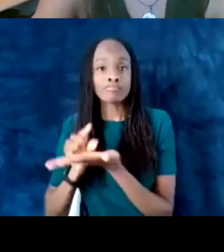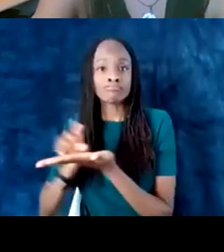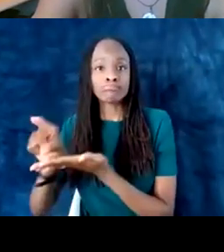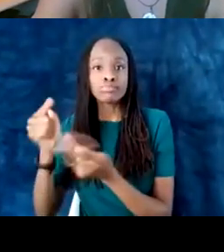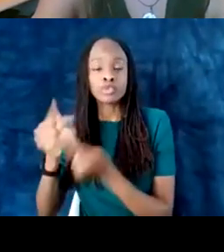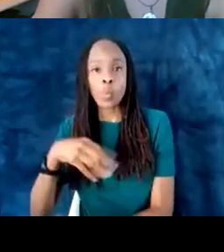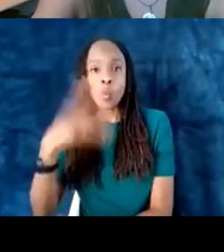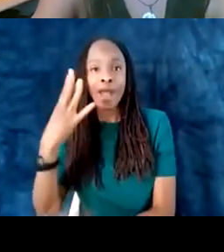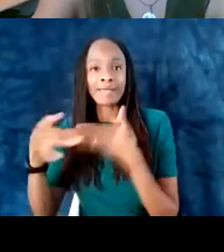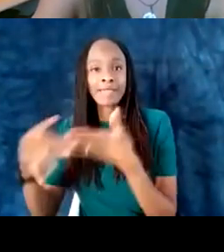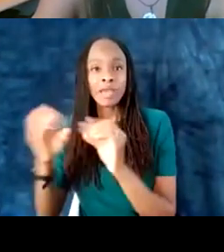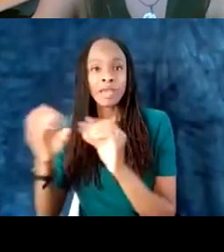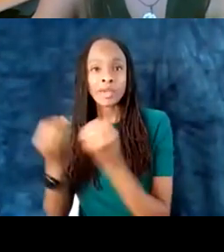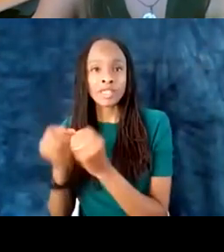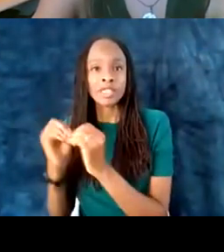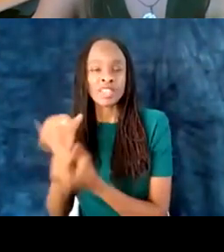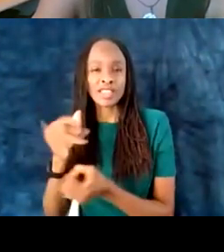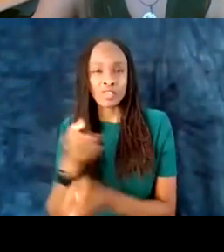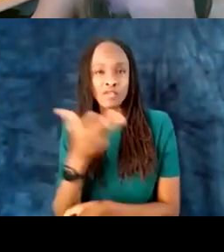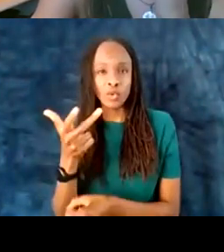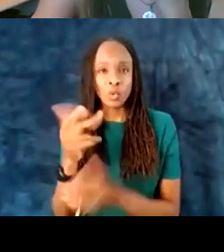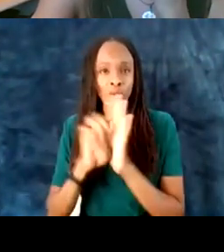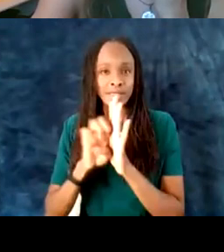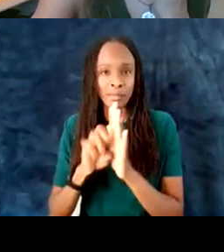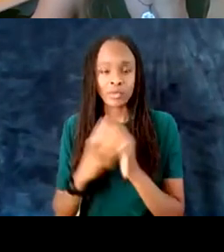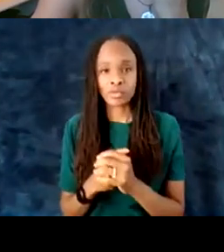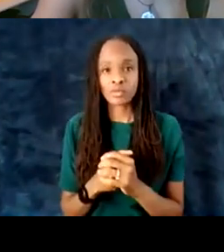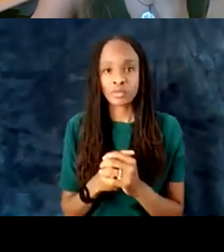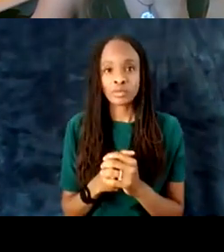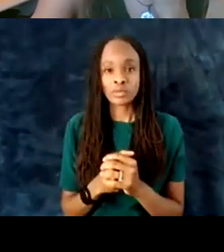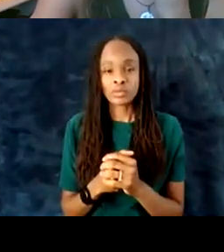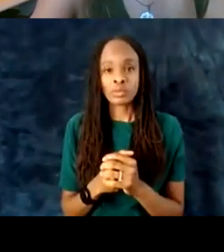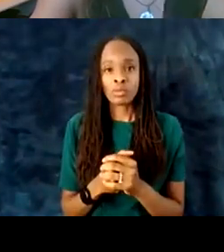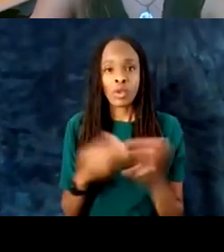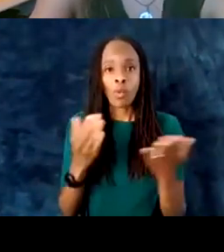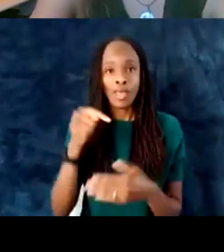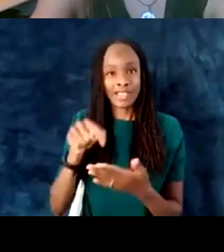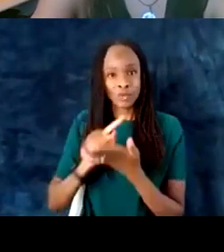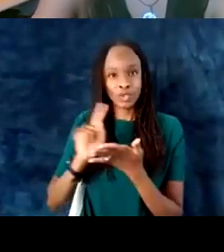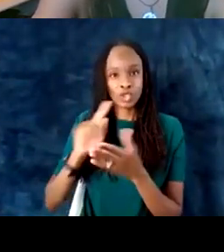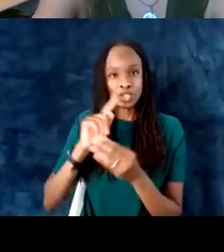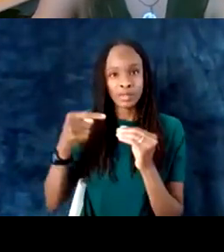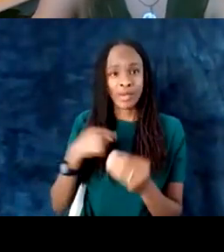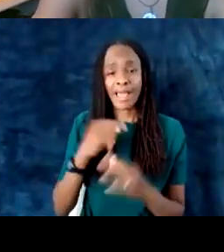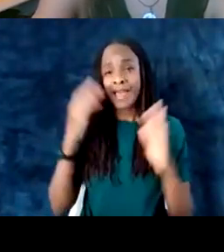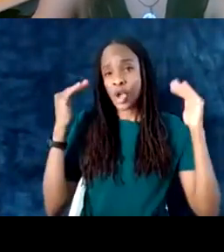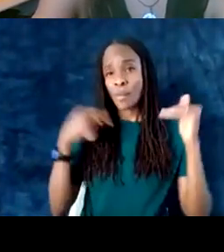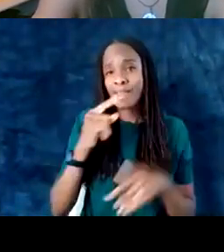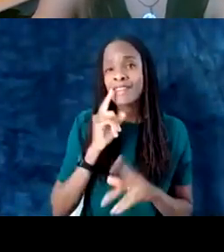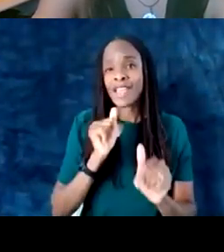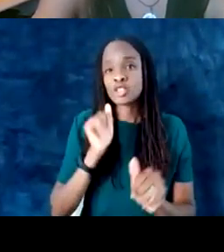white-led organizations. So those are just a few examples of what this research was about. I hope I answered your question,